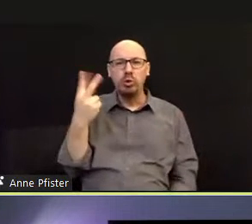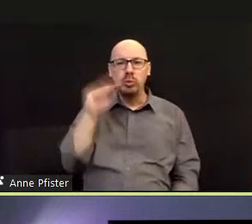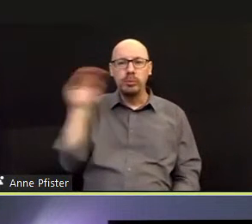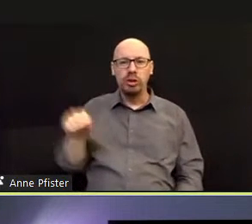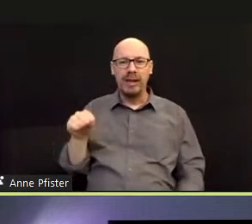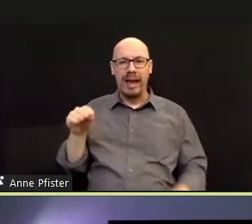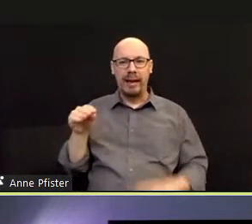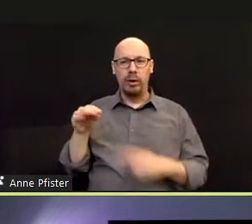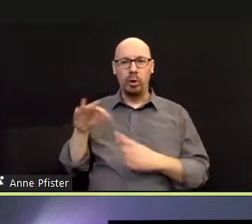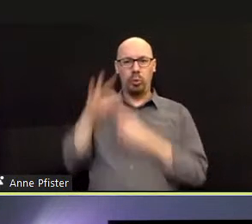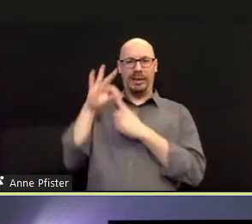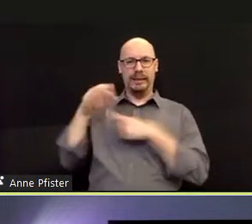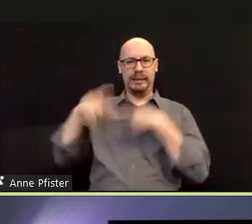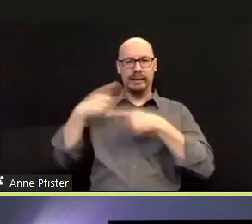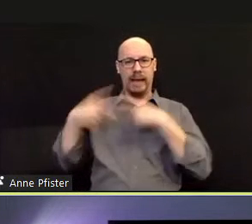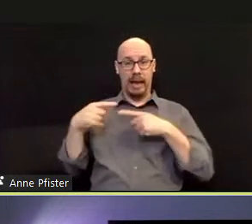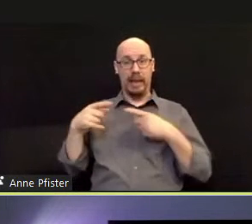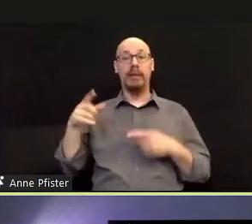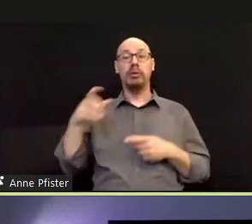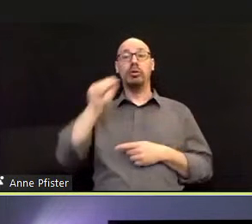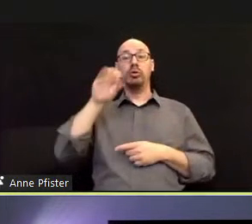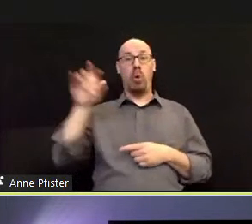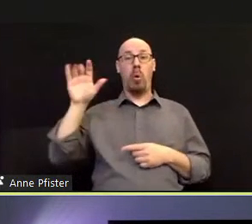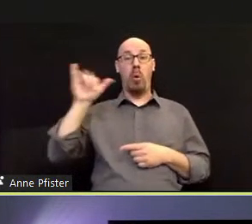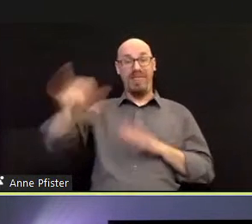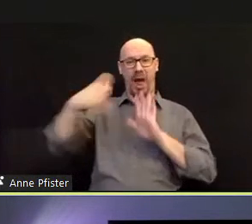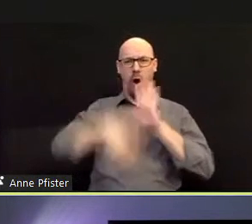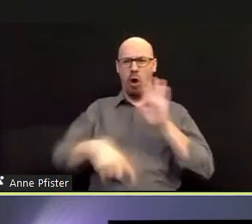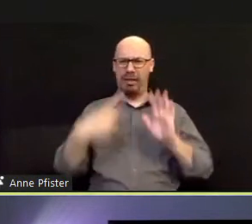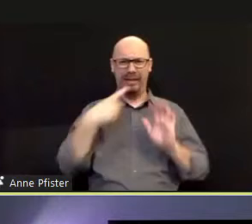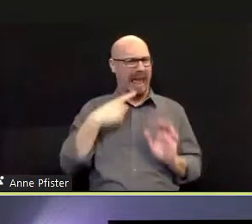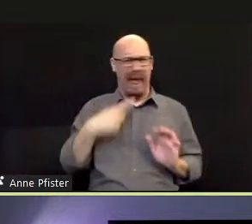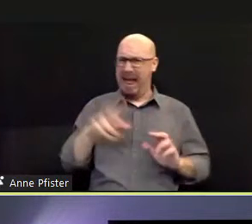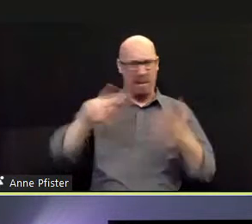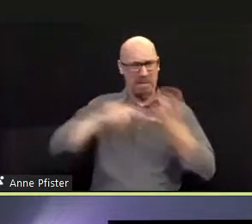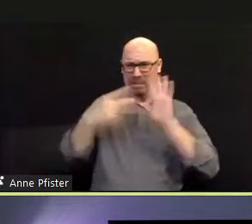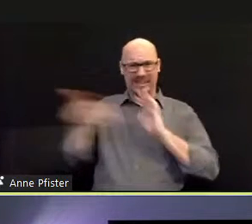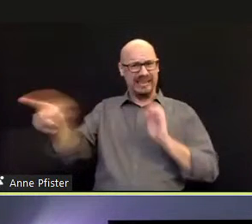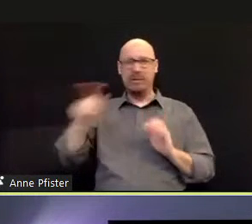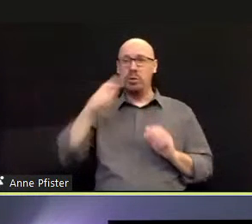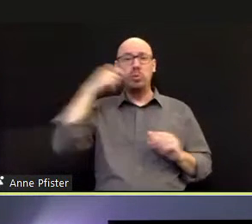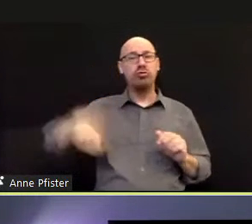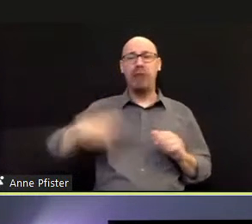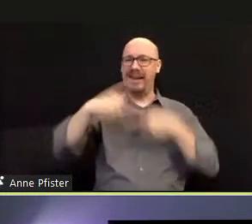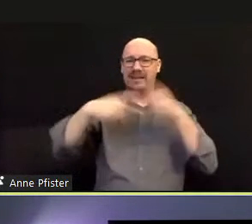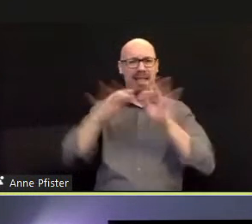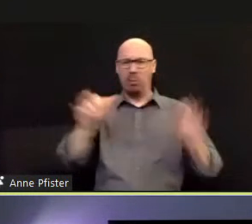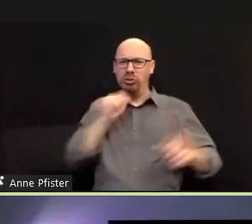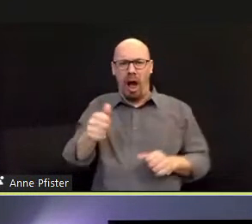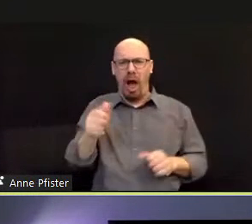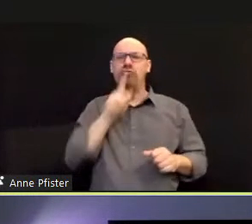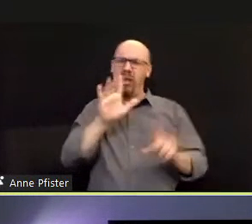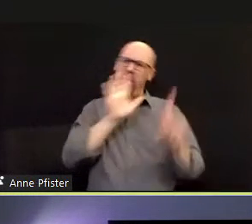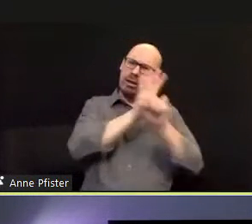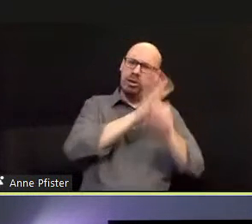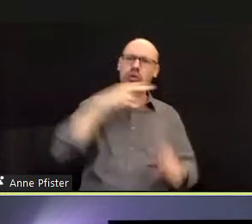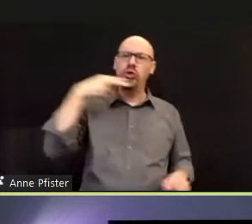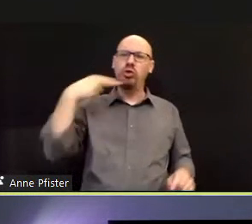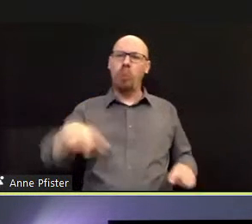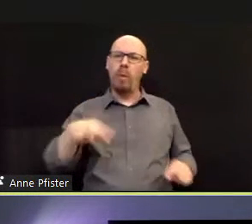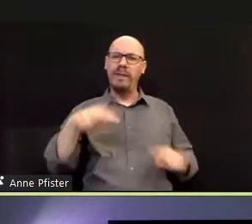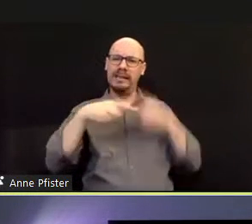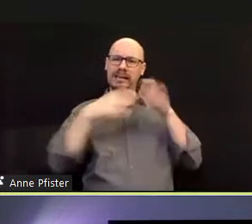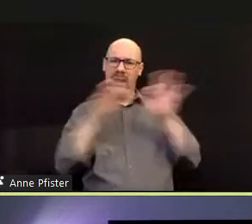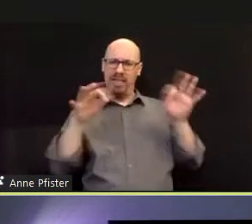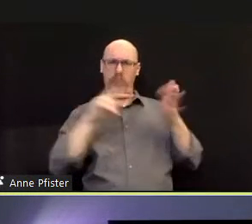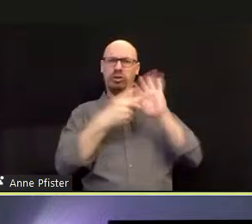the article argued that this is in fact not Ukrainian Sign Language, but rather Soviet Sign Language, and therefore was unified